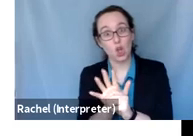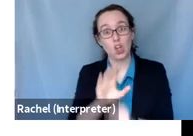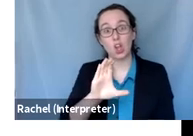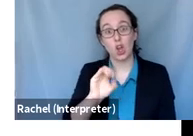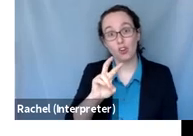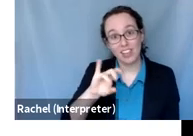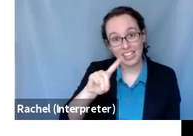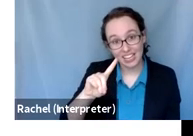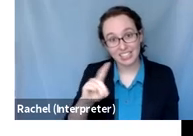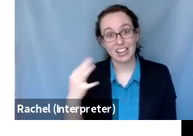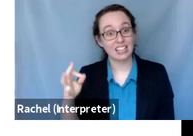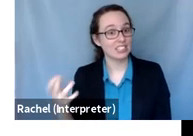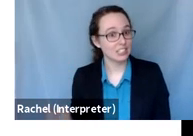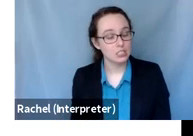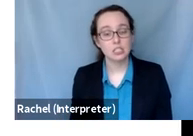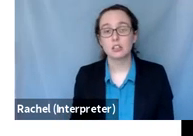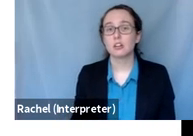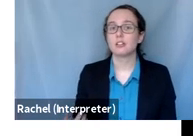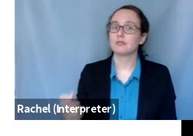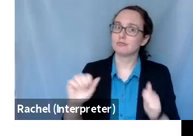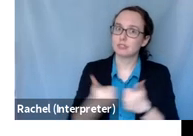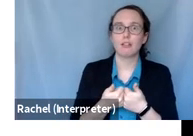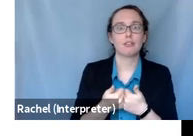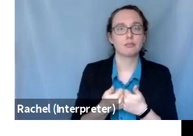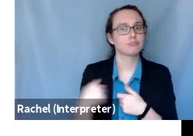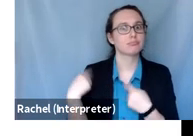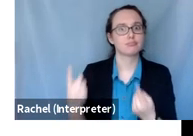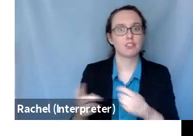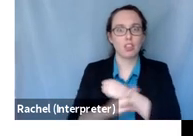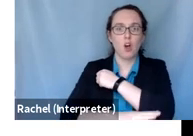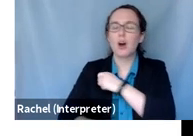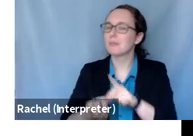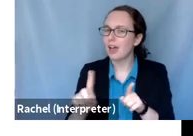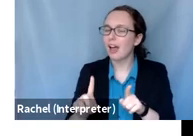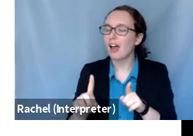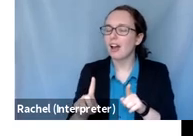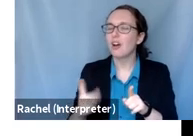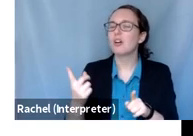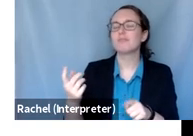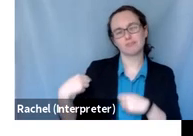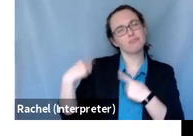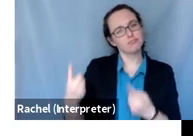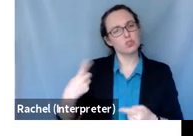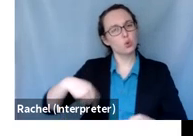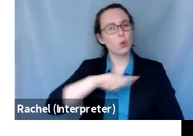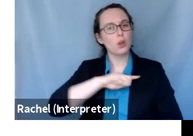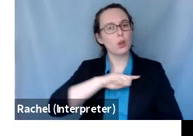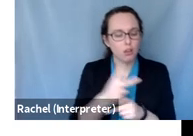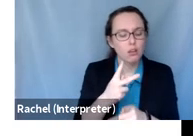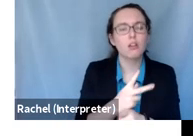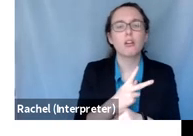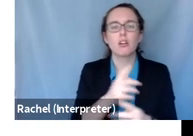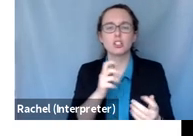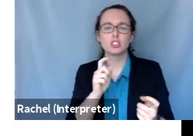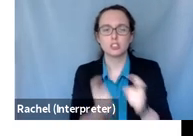from the fall, but we took everything we did right and applied it to the semester and kind of the things that we kind of fell short on and adjusted to it. So